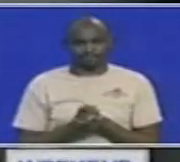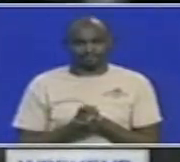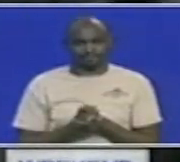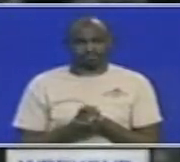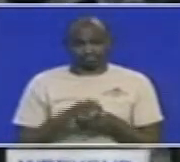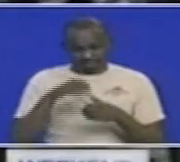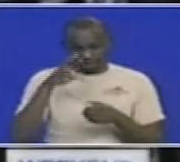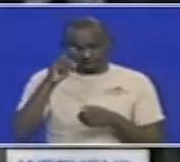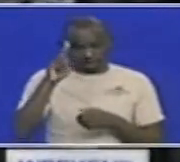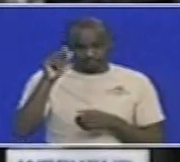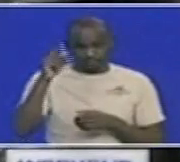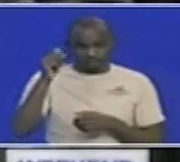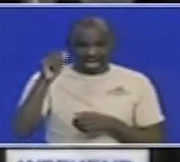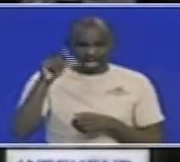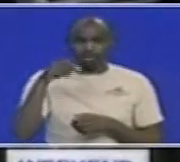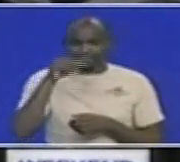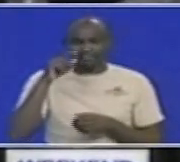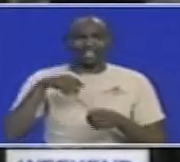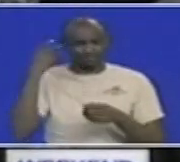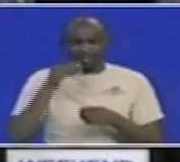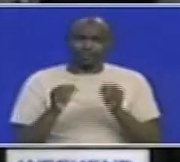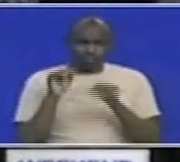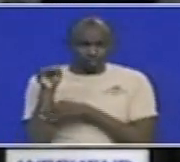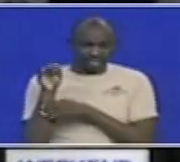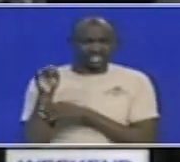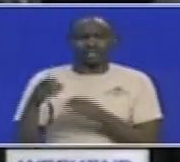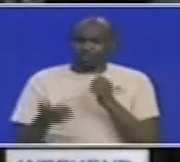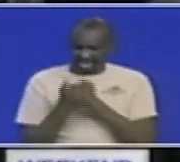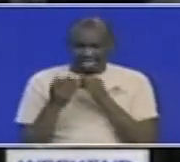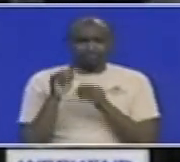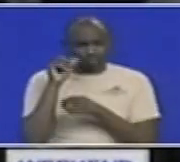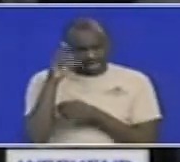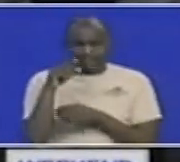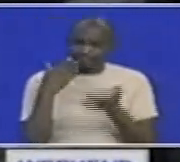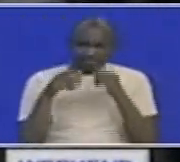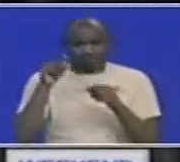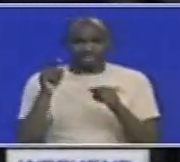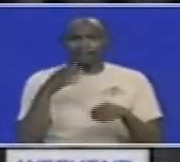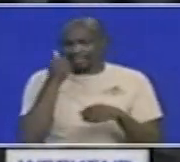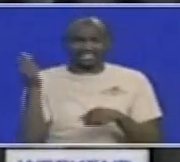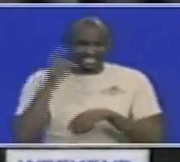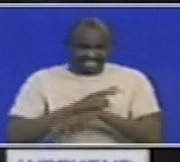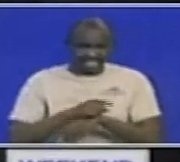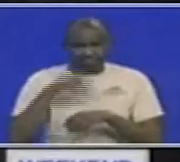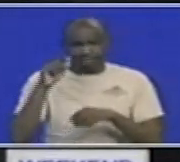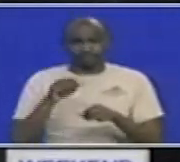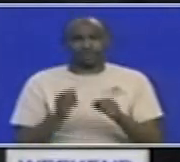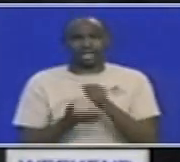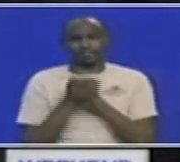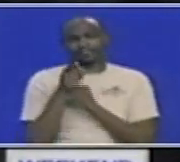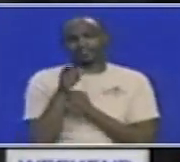Barverton Mukalo wakes up every morning with hope for a better day, hope that the light at the end of the tunnel is not